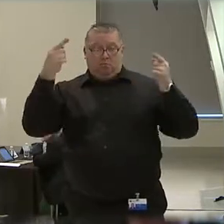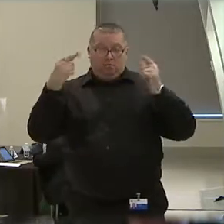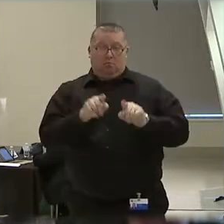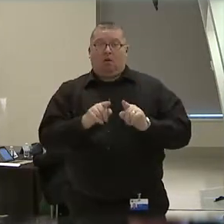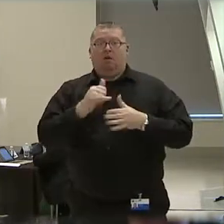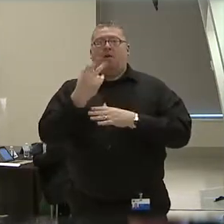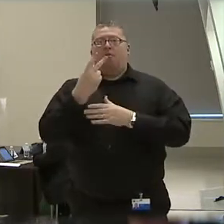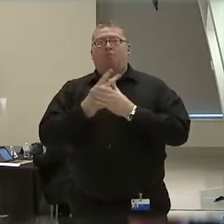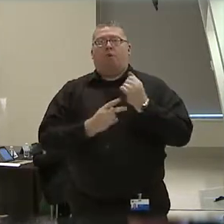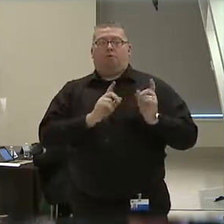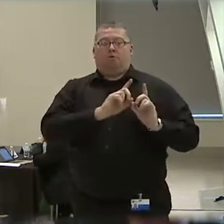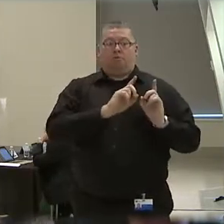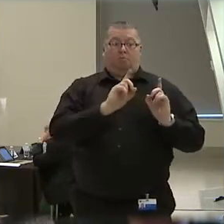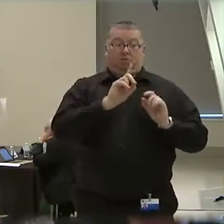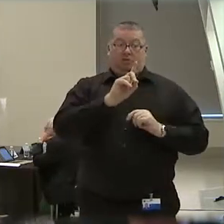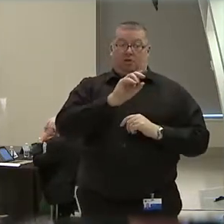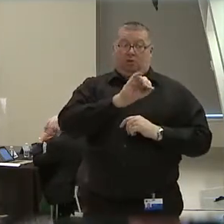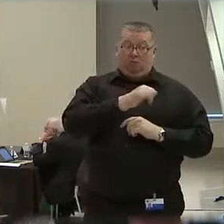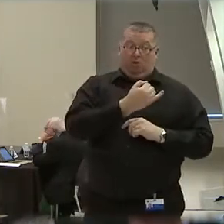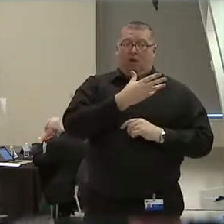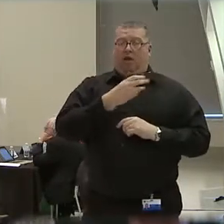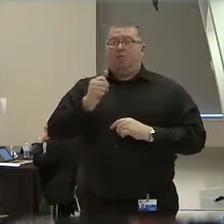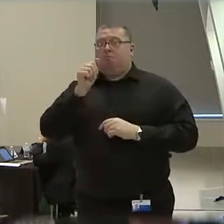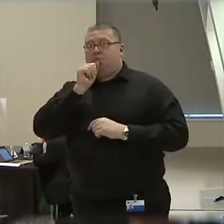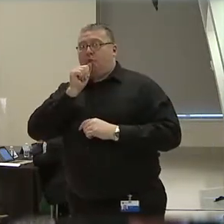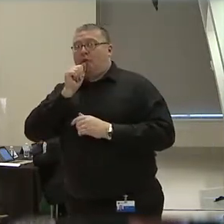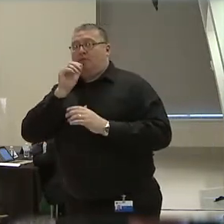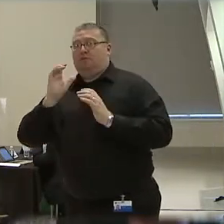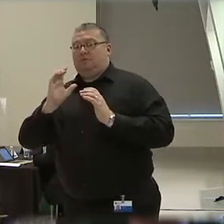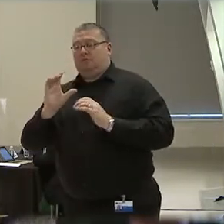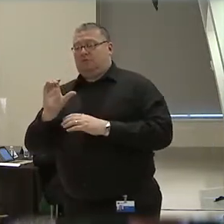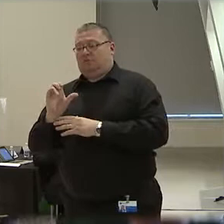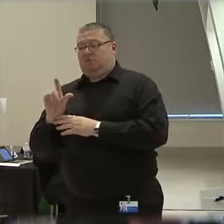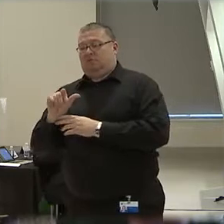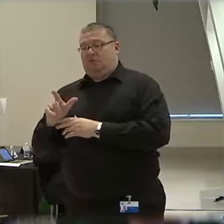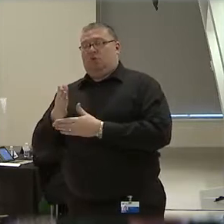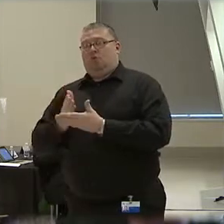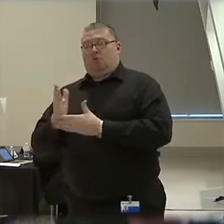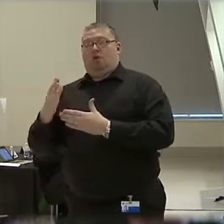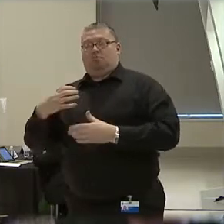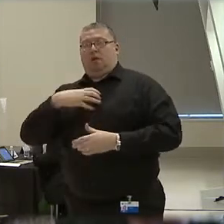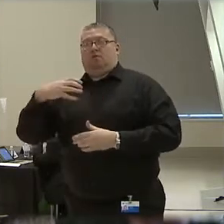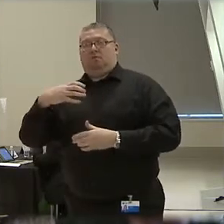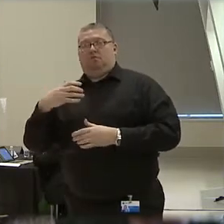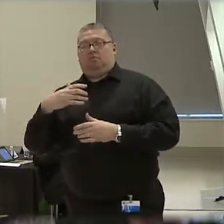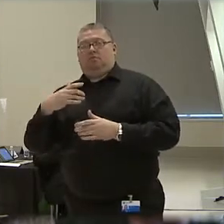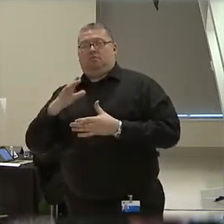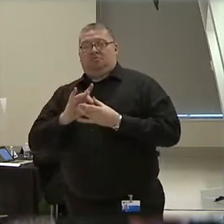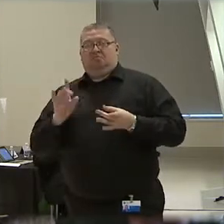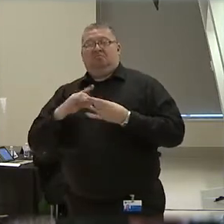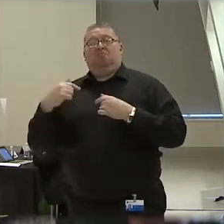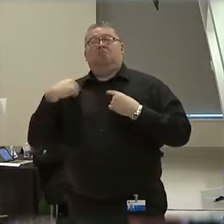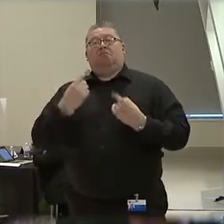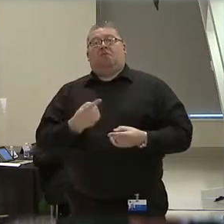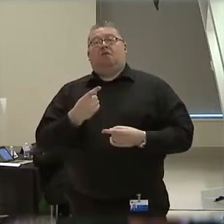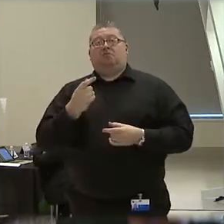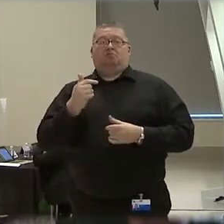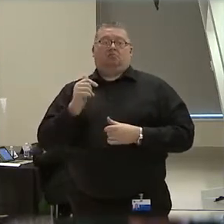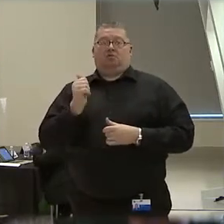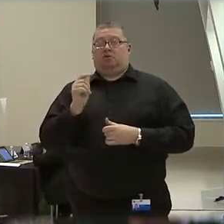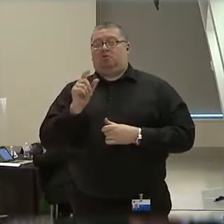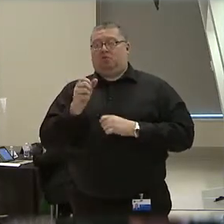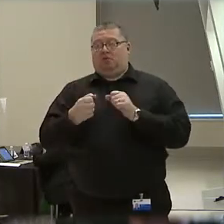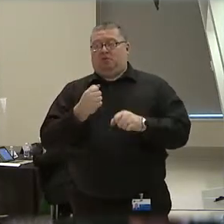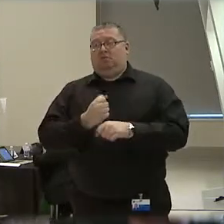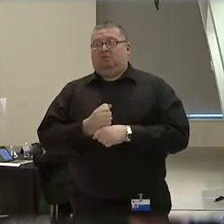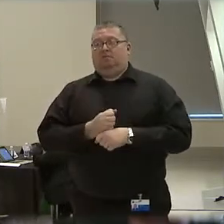both the Department of Justice as well as private civil rights plaintiffs have brought over the past couple decades.